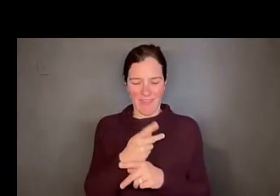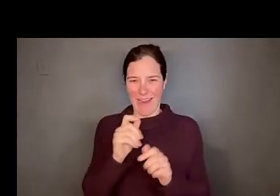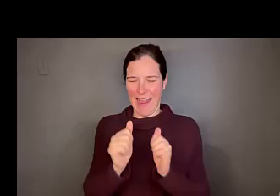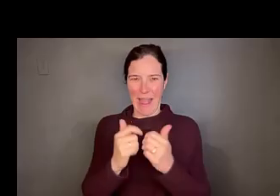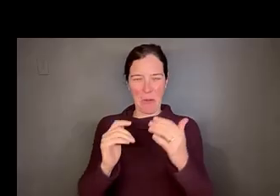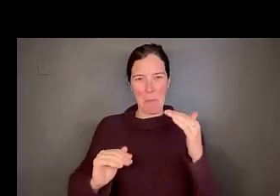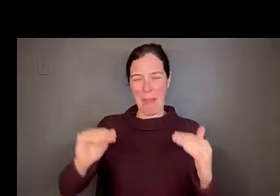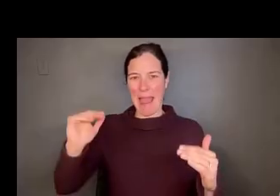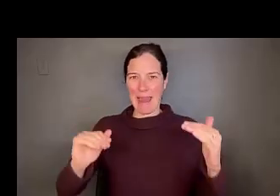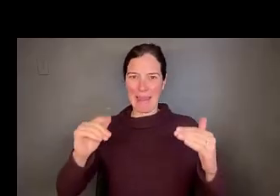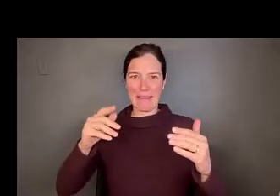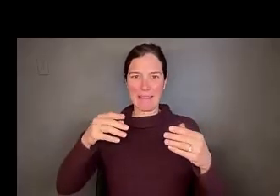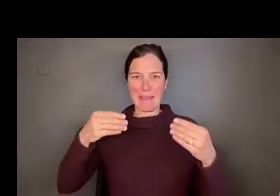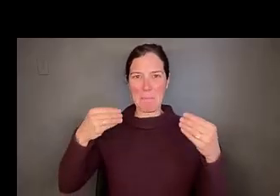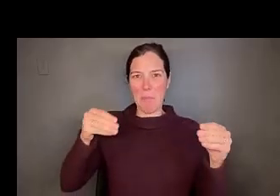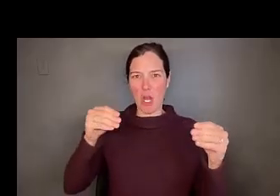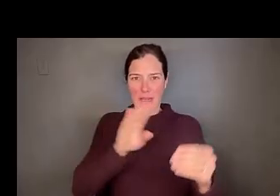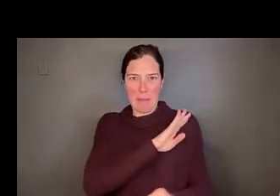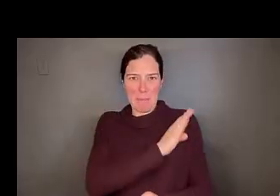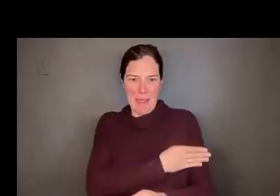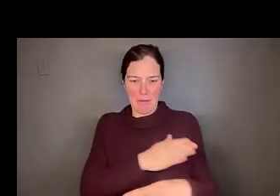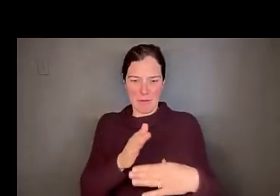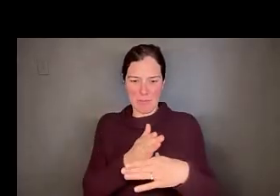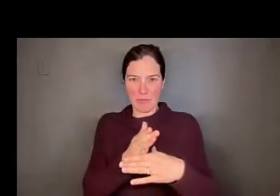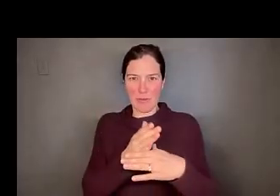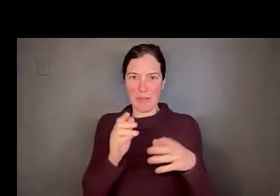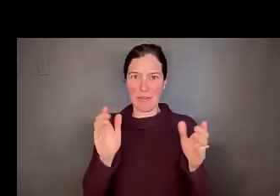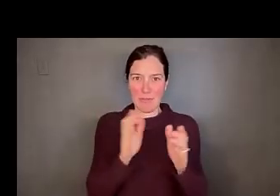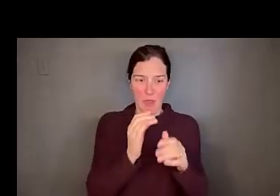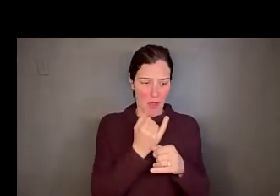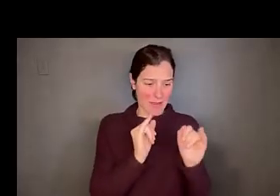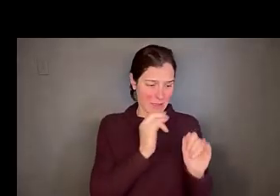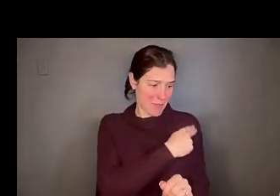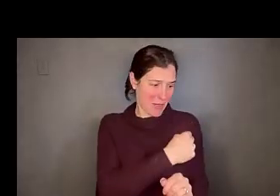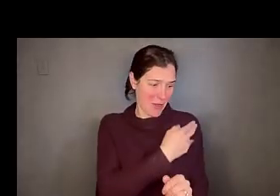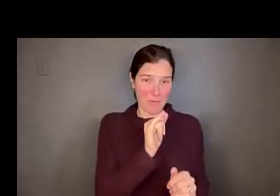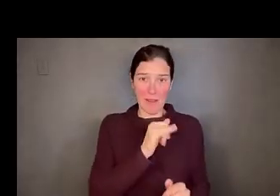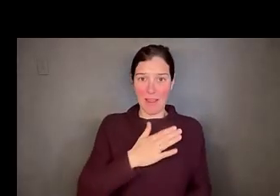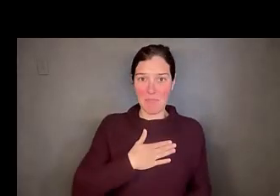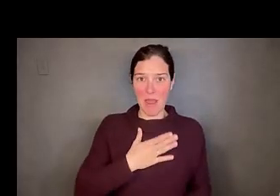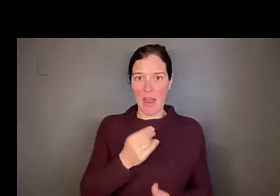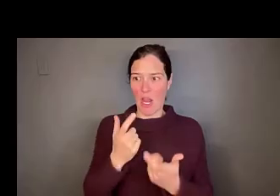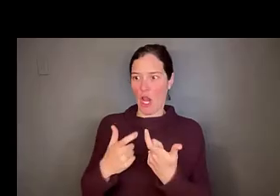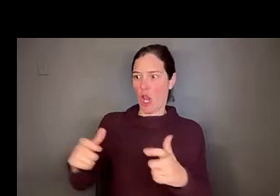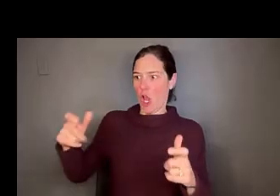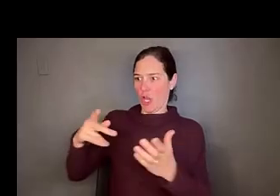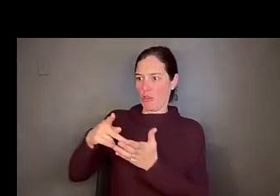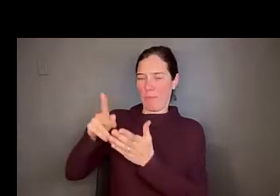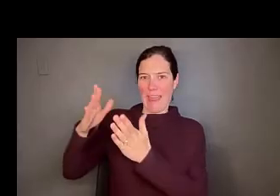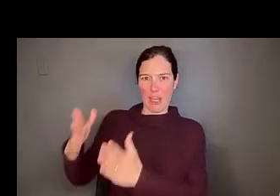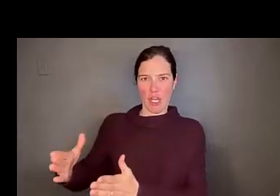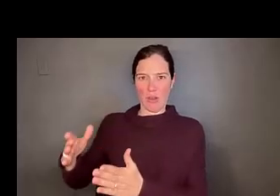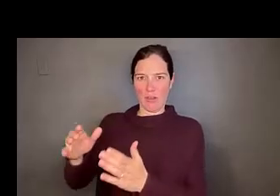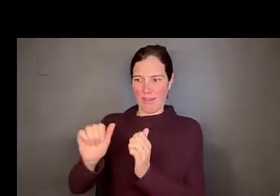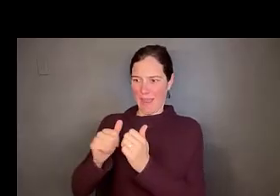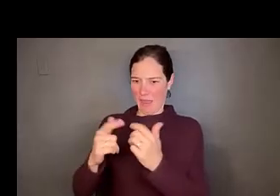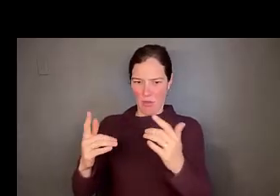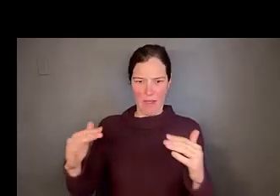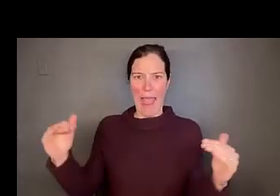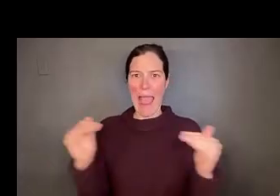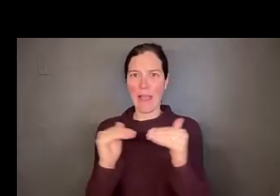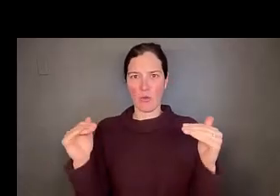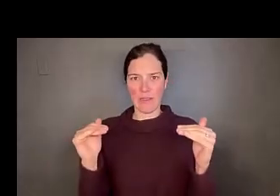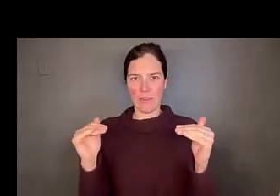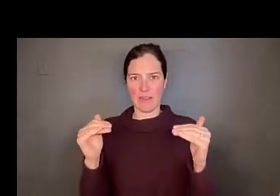balance the market power between small independent hospitals like mine and the large payers, how we can bring about equity to